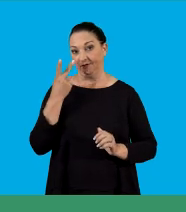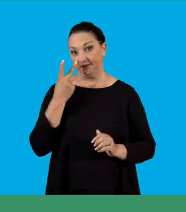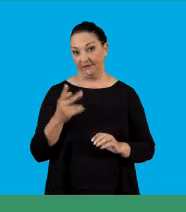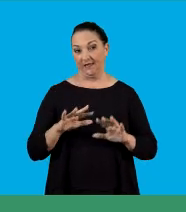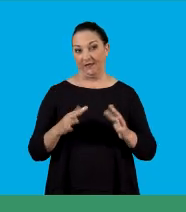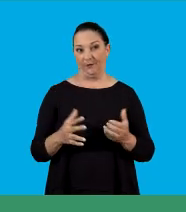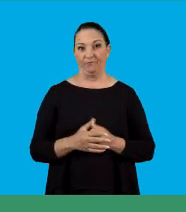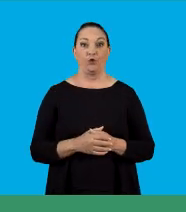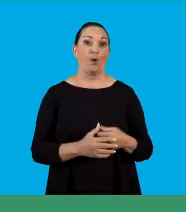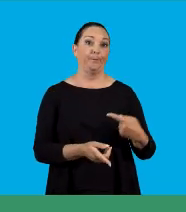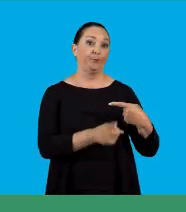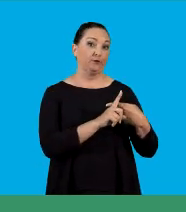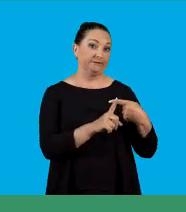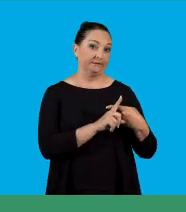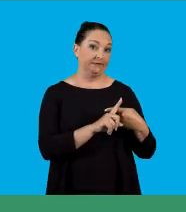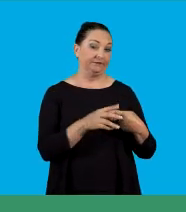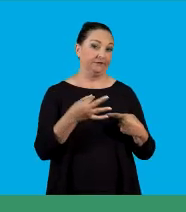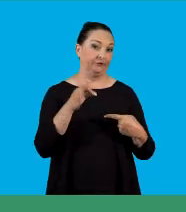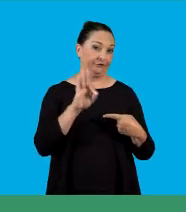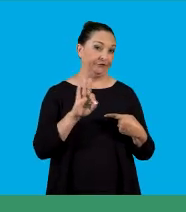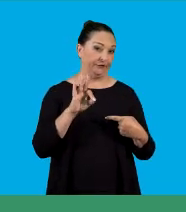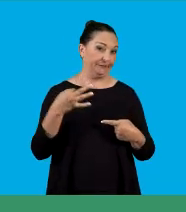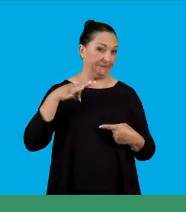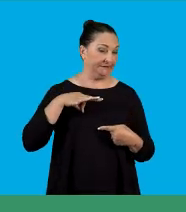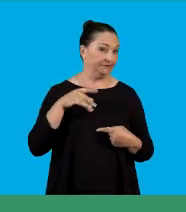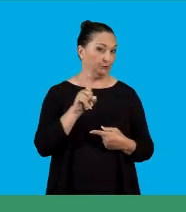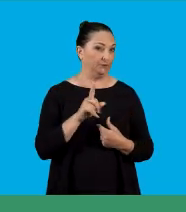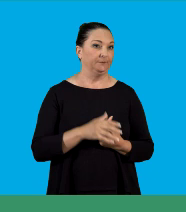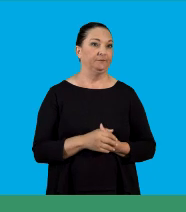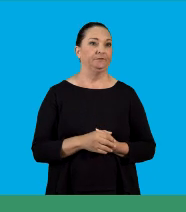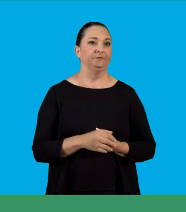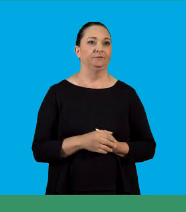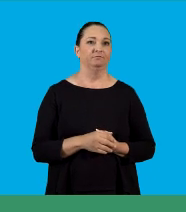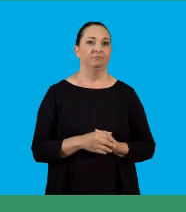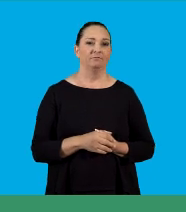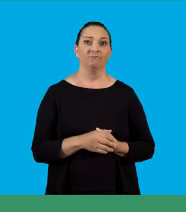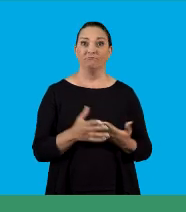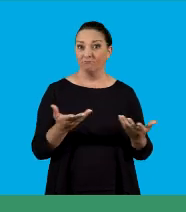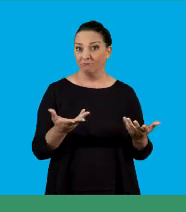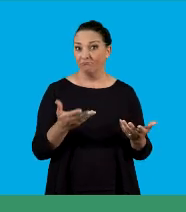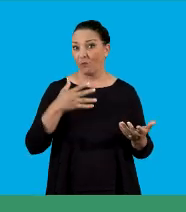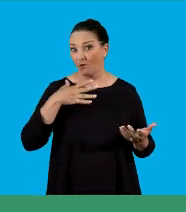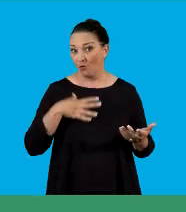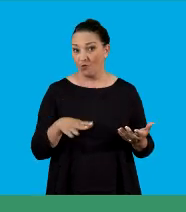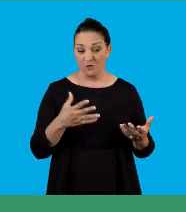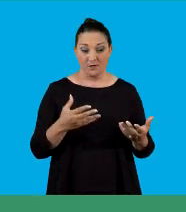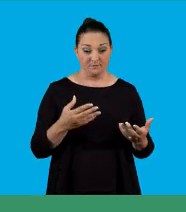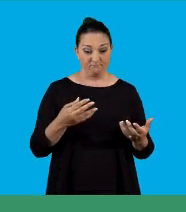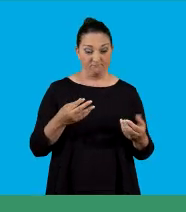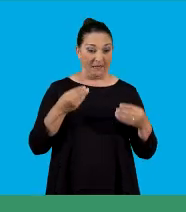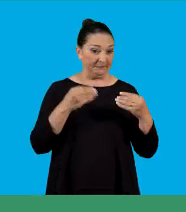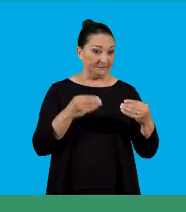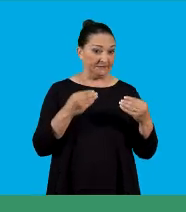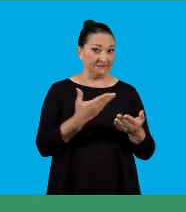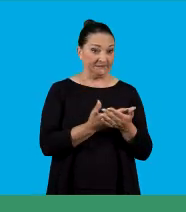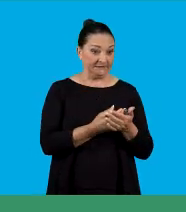Right, so what are the positives of fringe benefits? I always say this, that who wouldn't want to work for a company that offers fringe